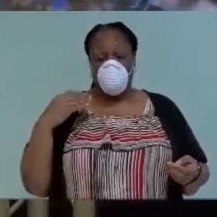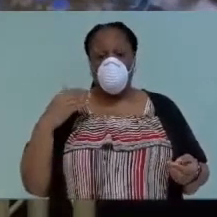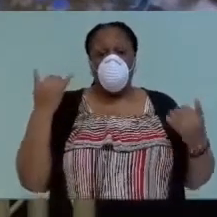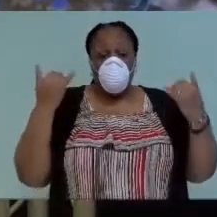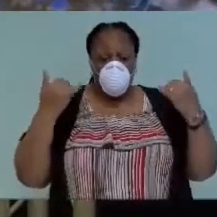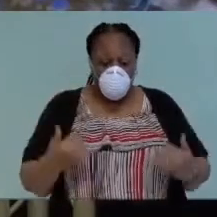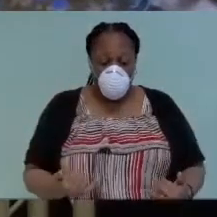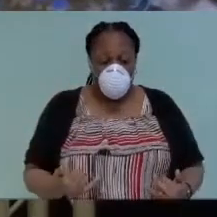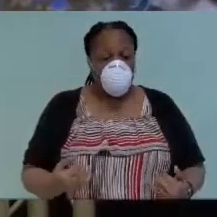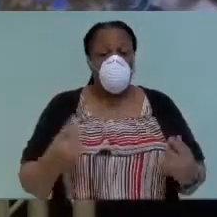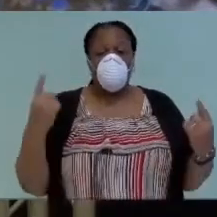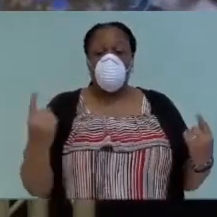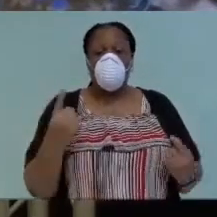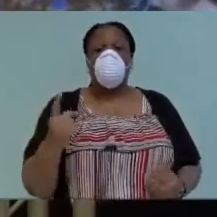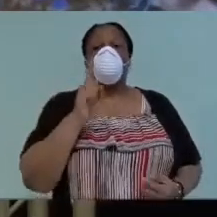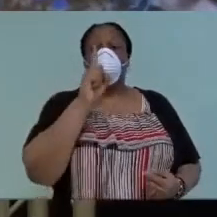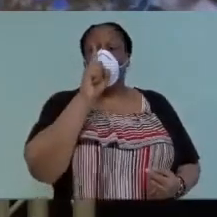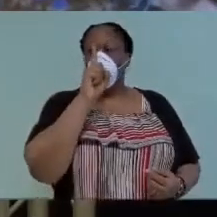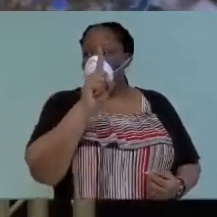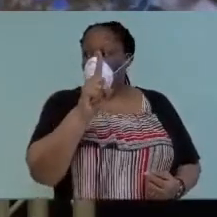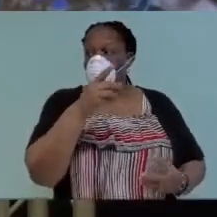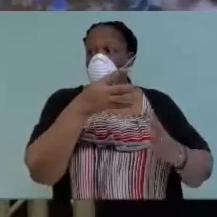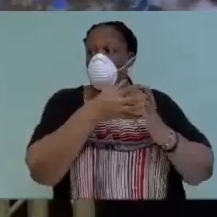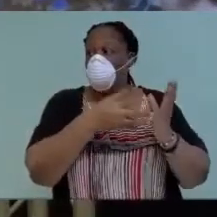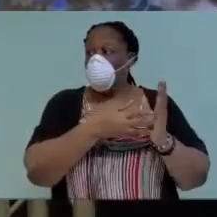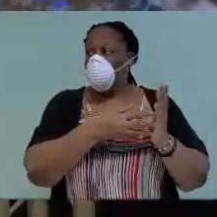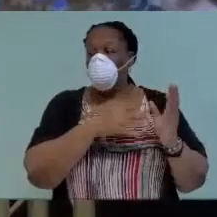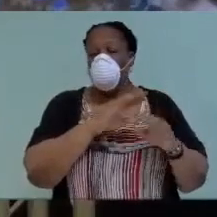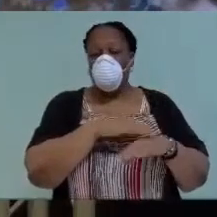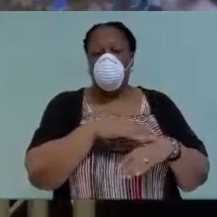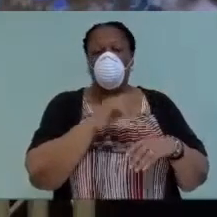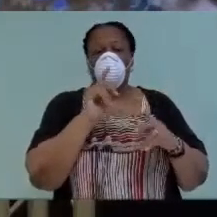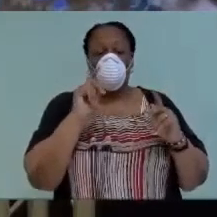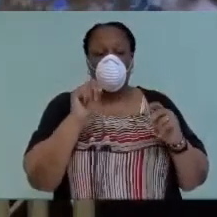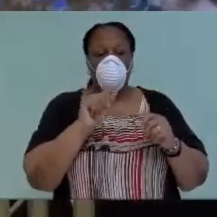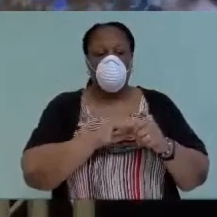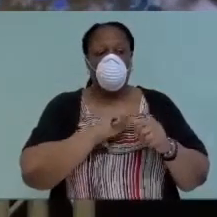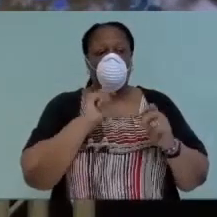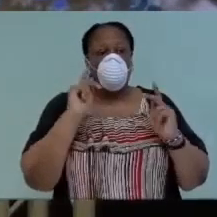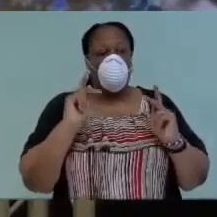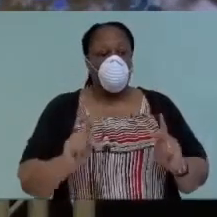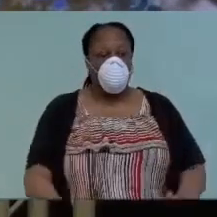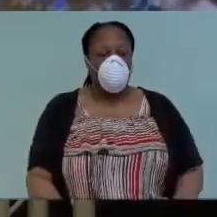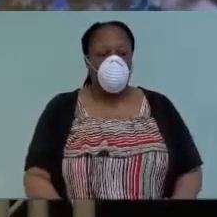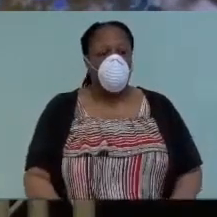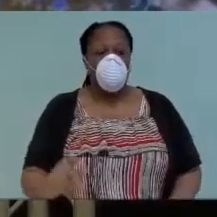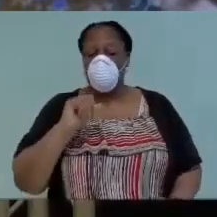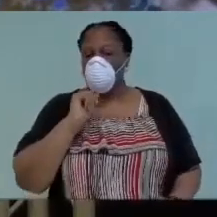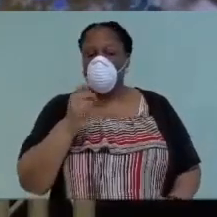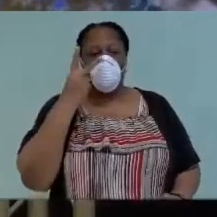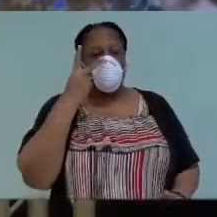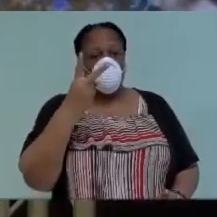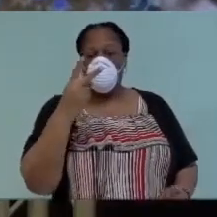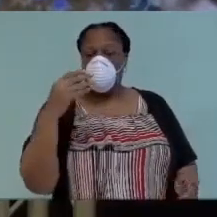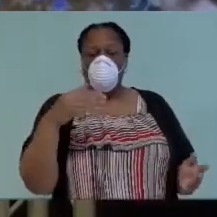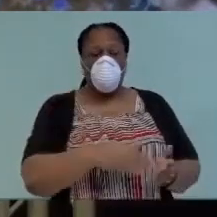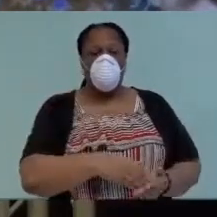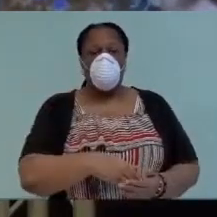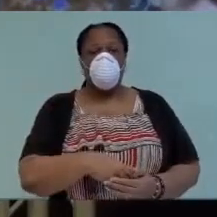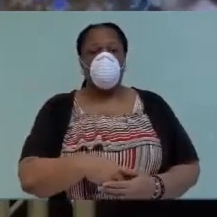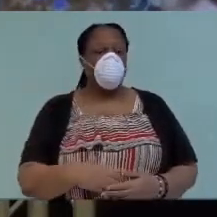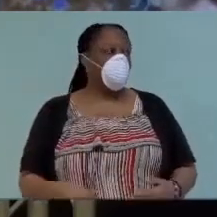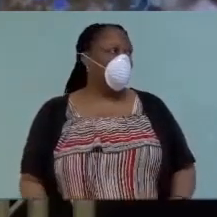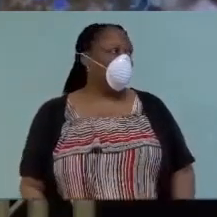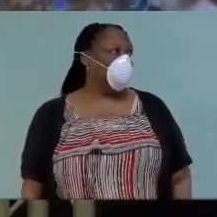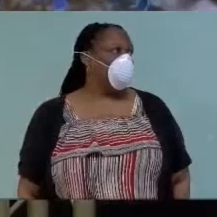forward. Now, we speak about testing. What are the different types of testing? The RNA-based